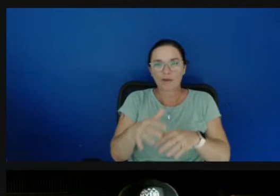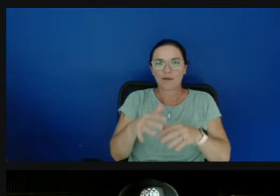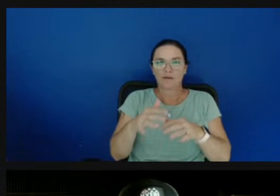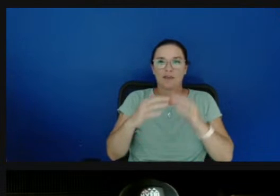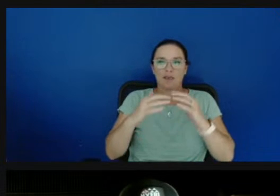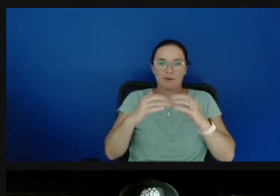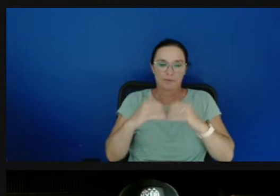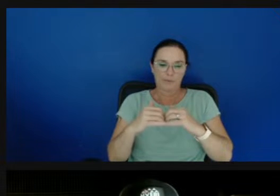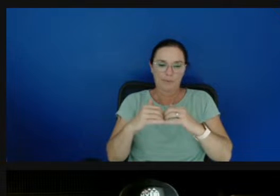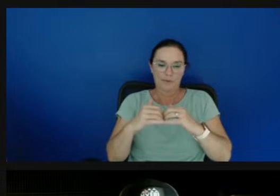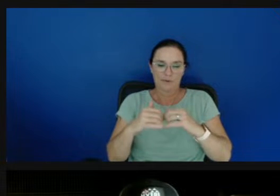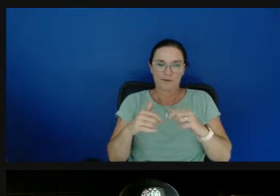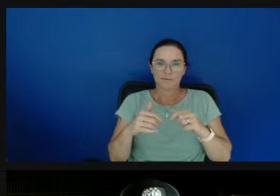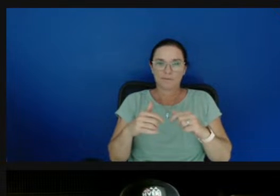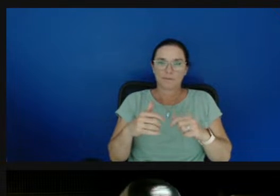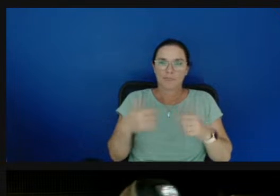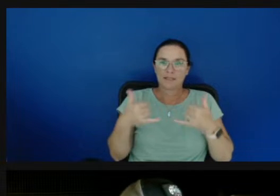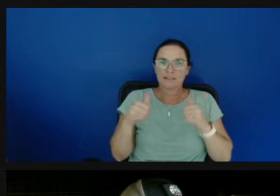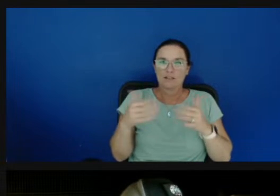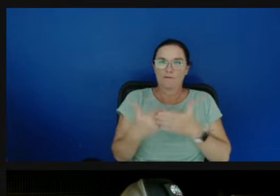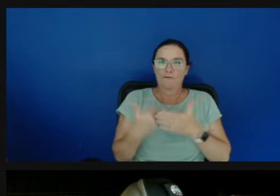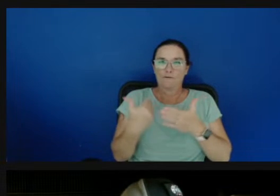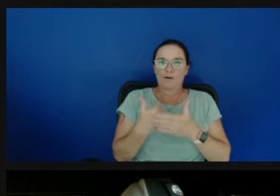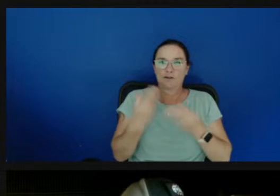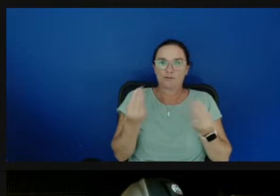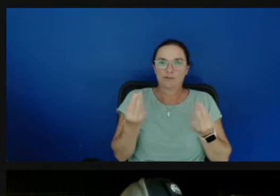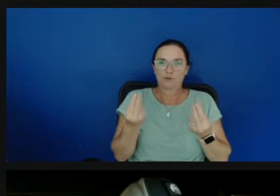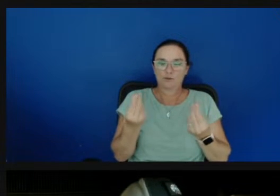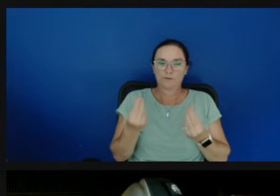this still fresh, loose material at the time.